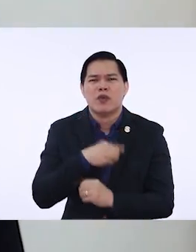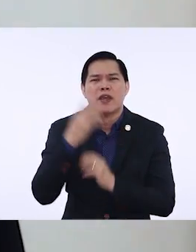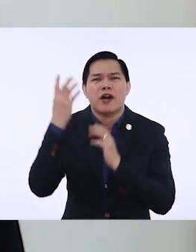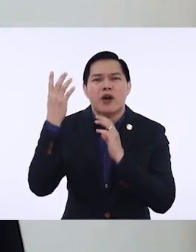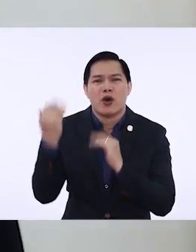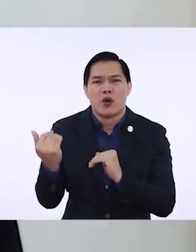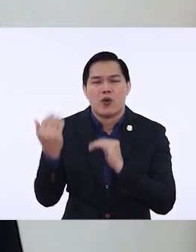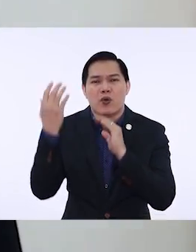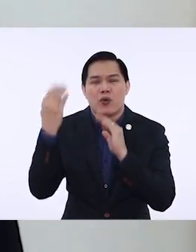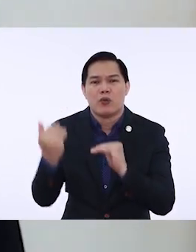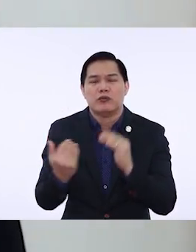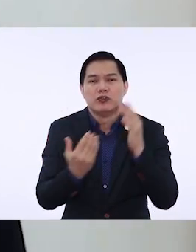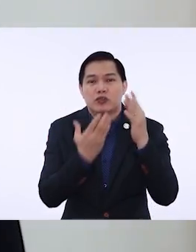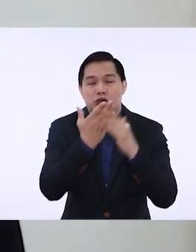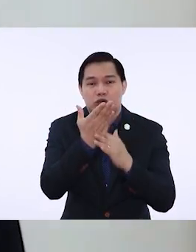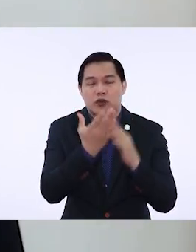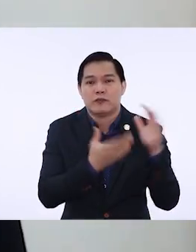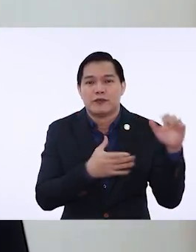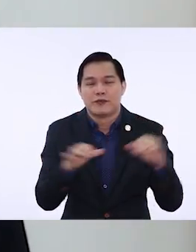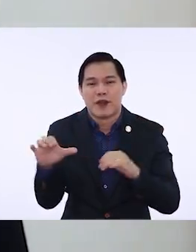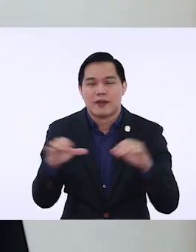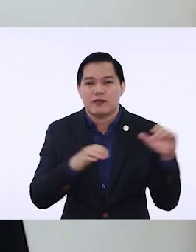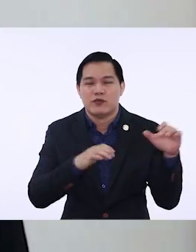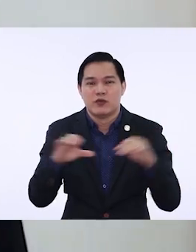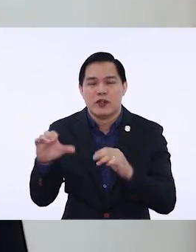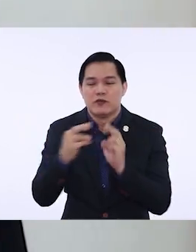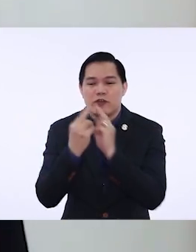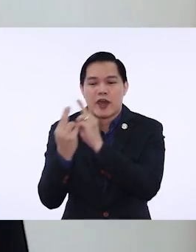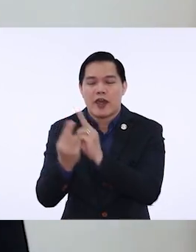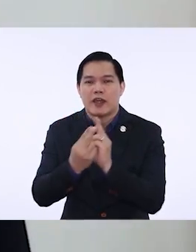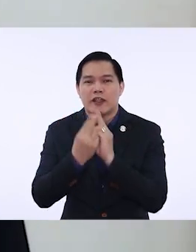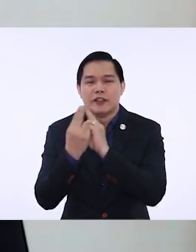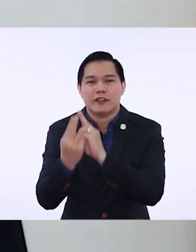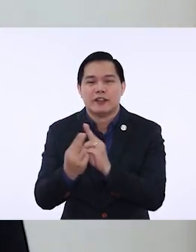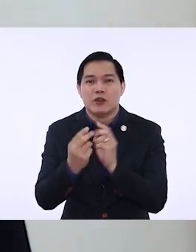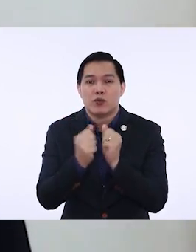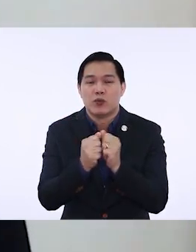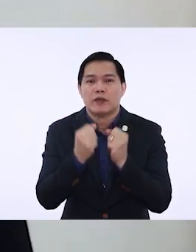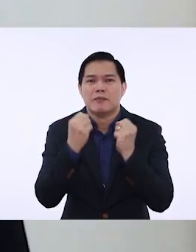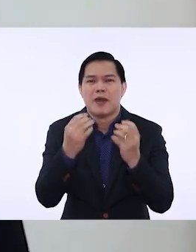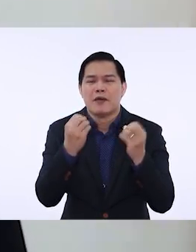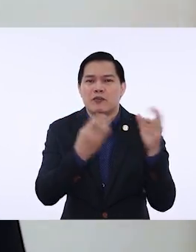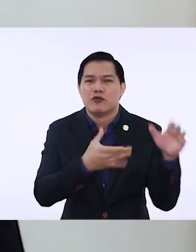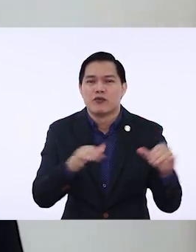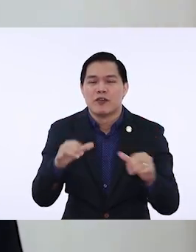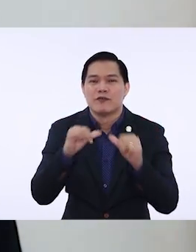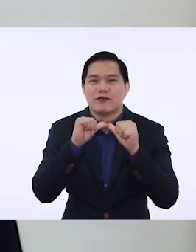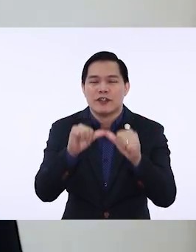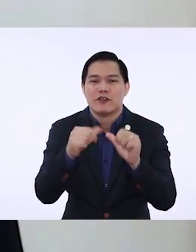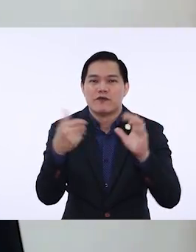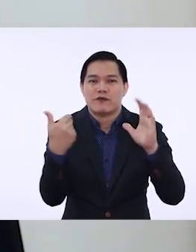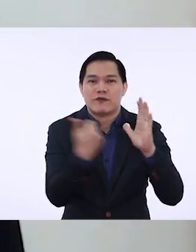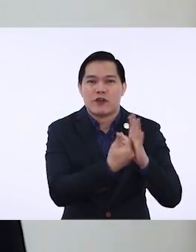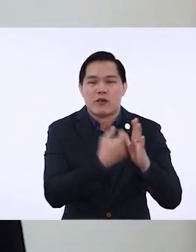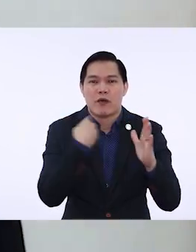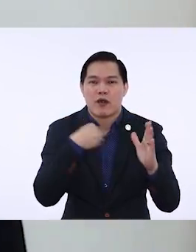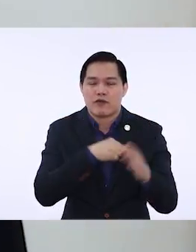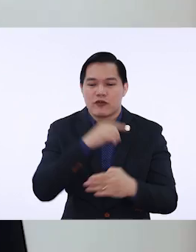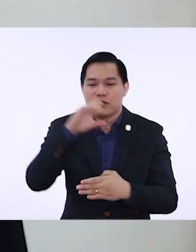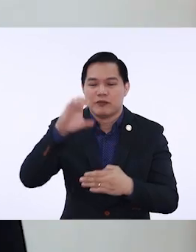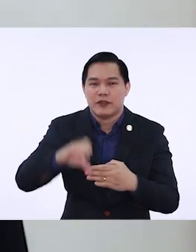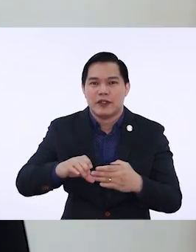that by means of conducting and uniting with such activities, we can continue to prove our